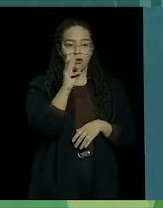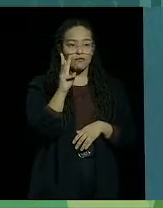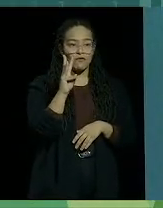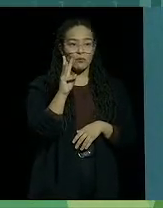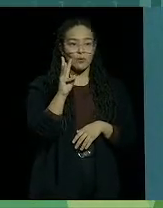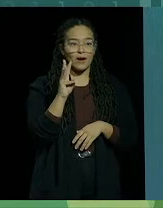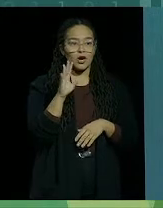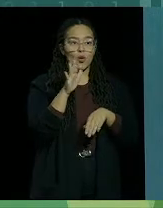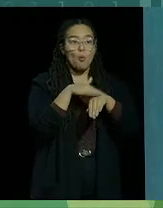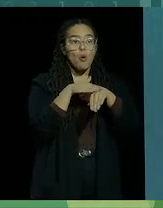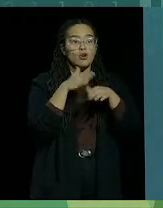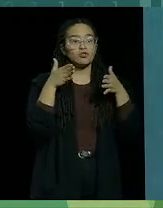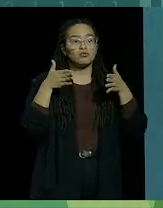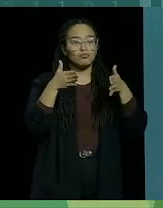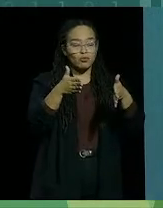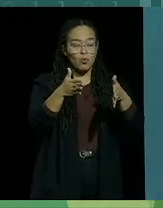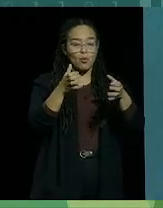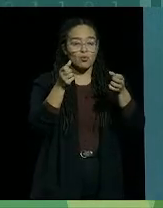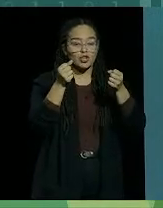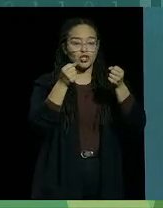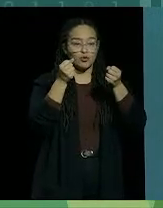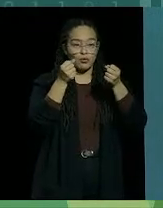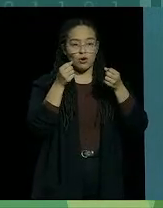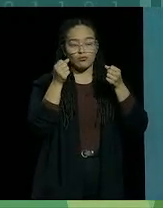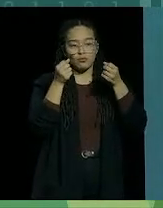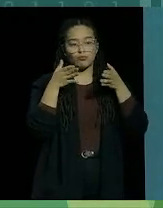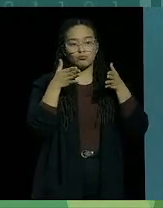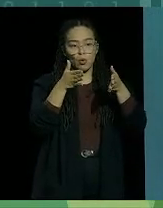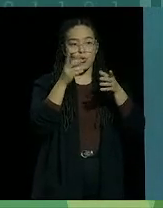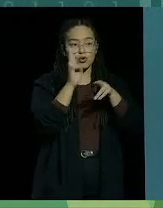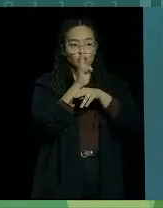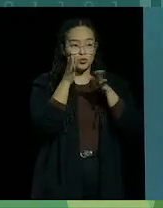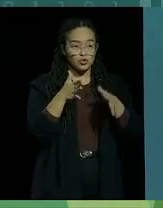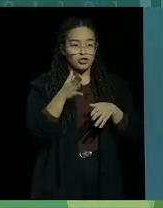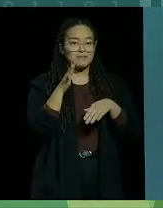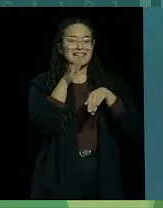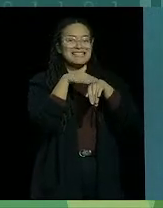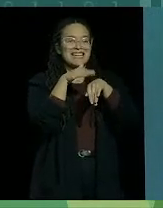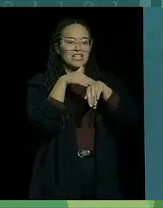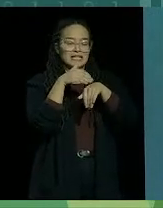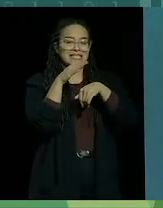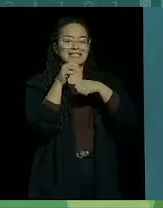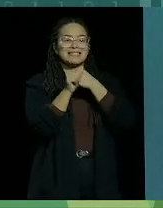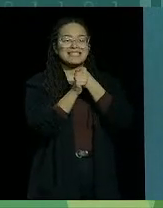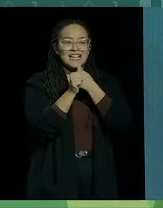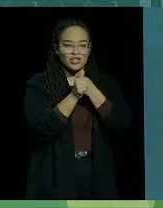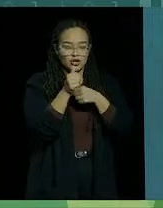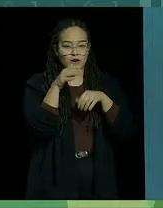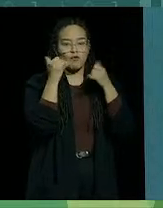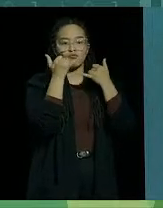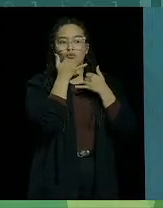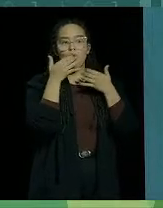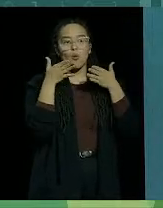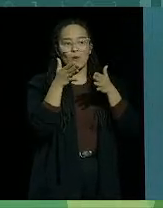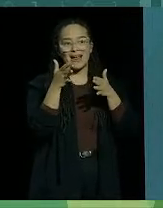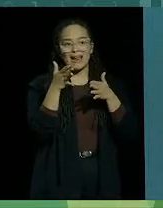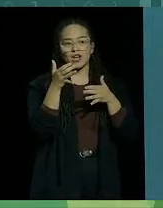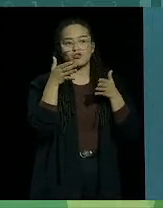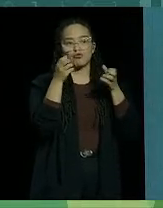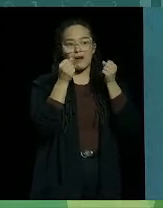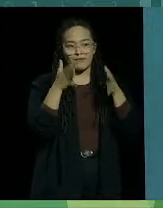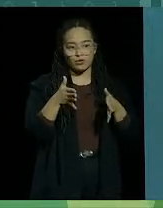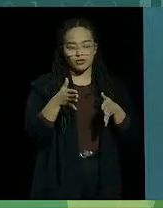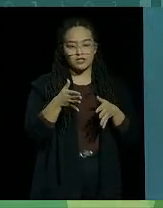warns road users about the danger of wrong-way drivers. It enables intelligent